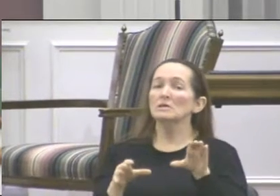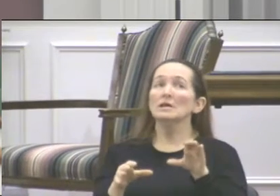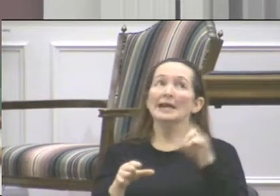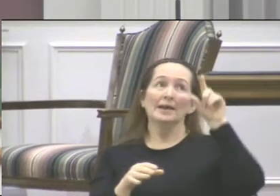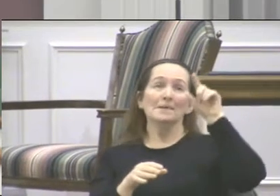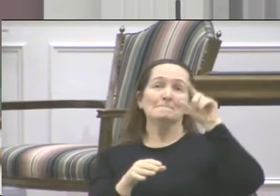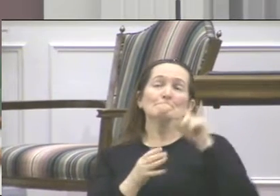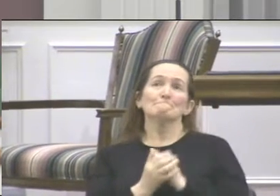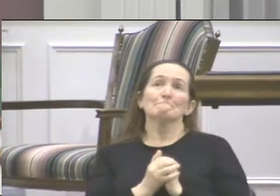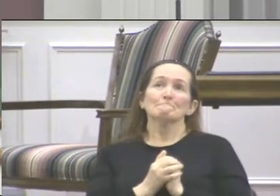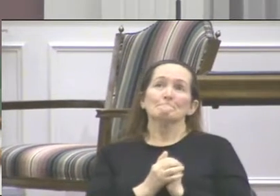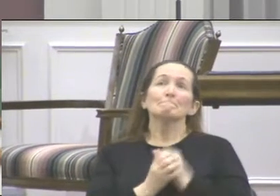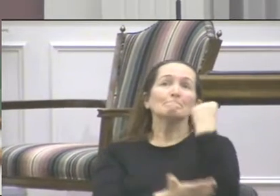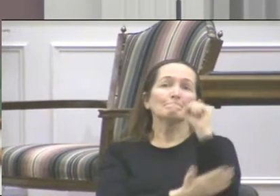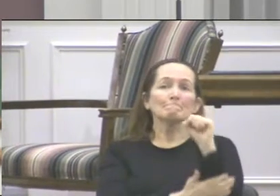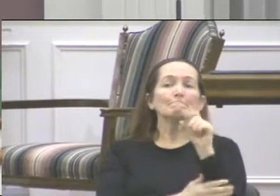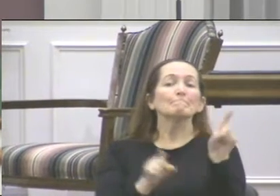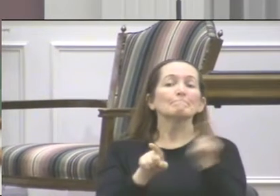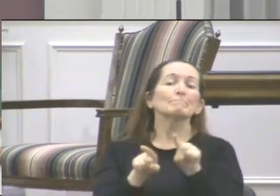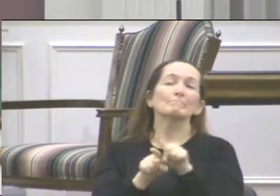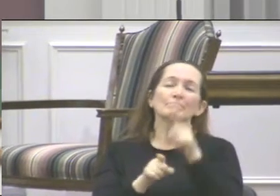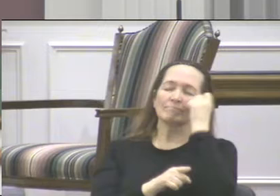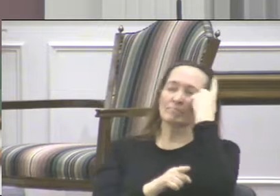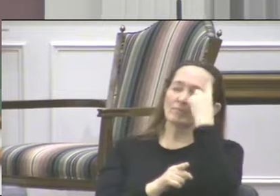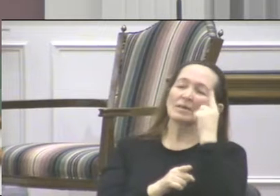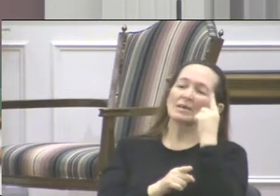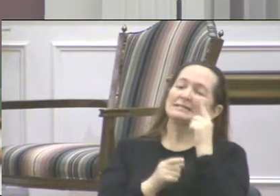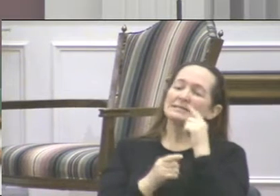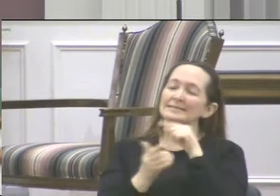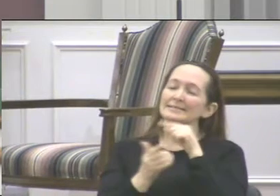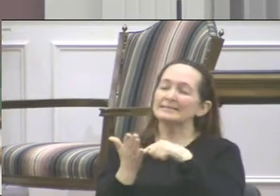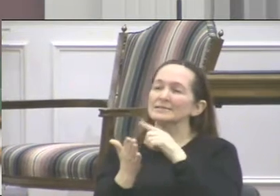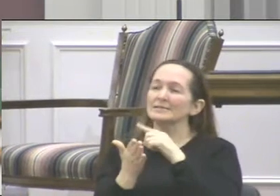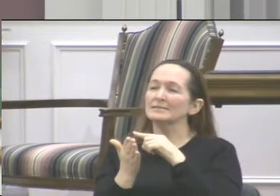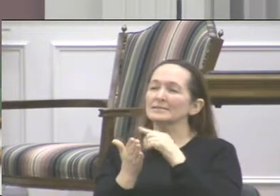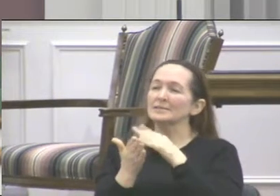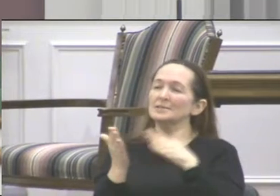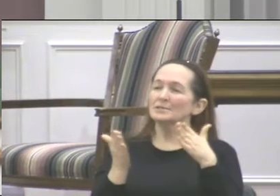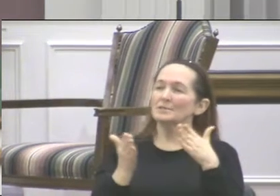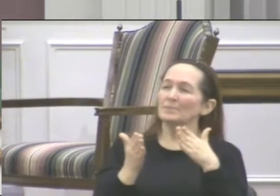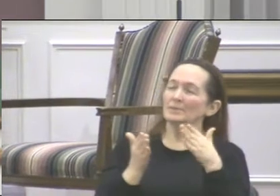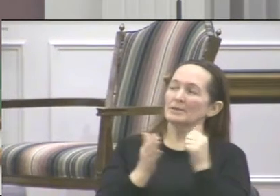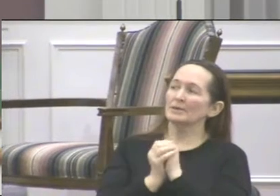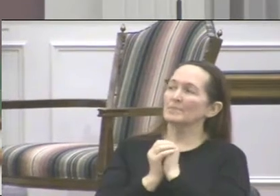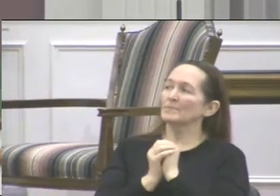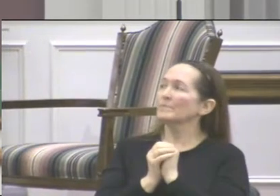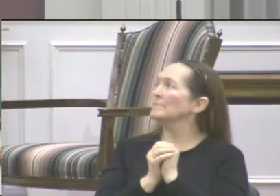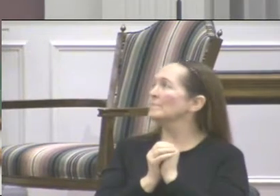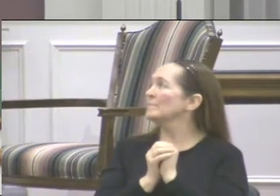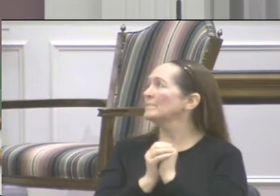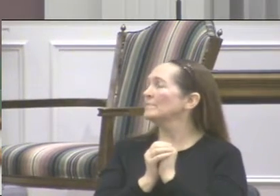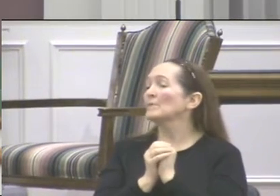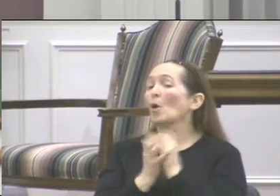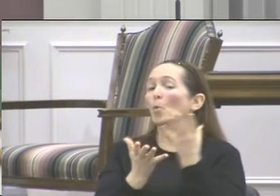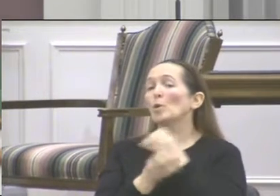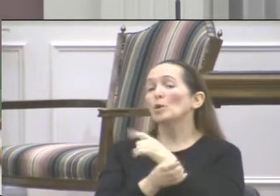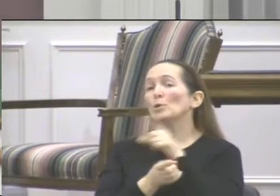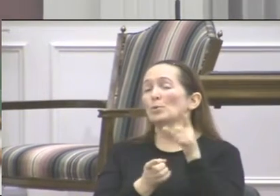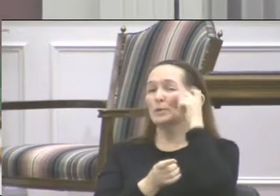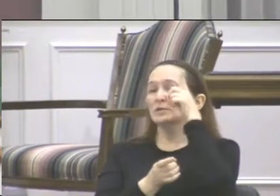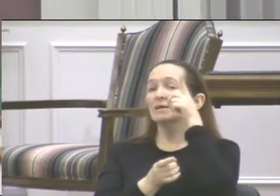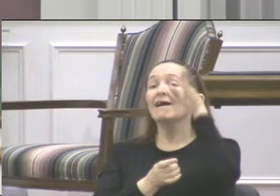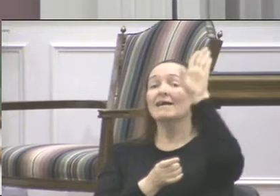He also realized, this is something that I want to encourage you to read.